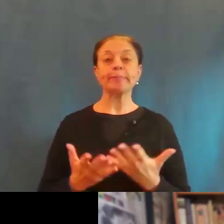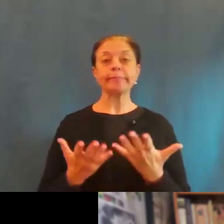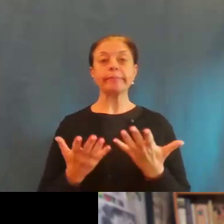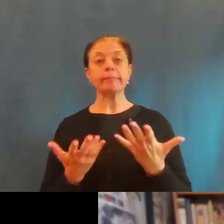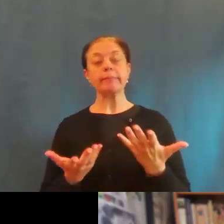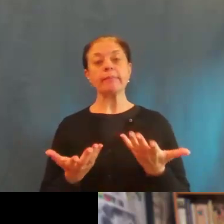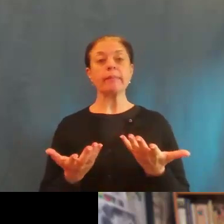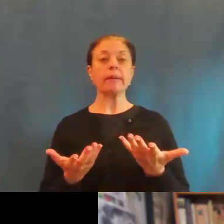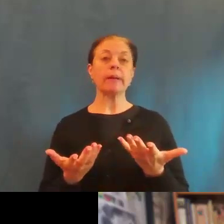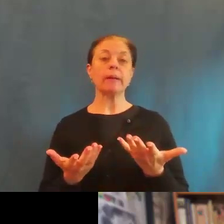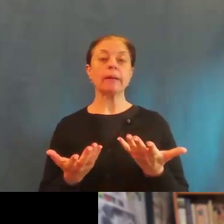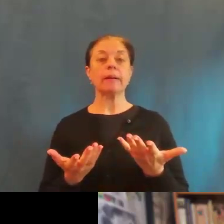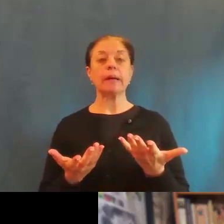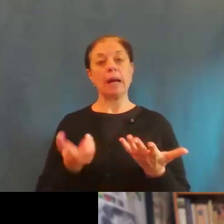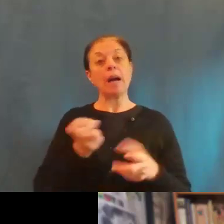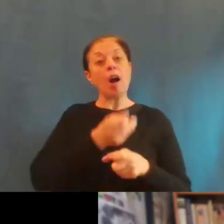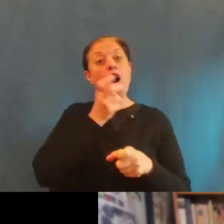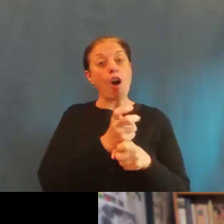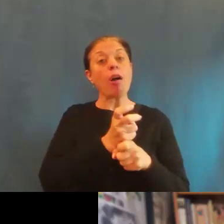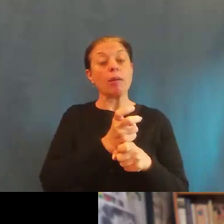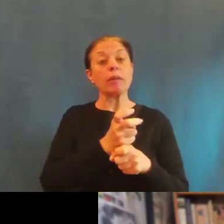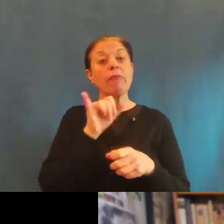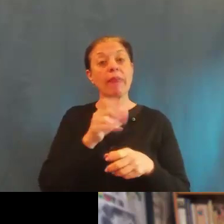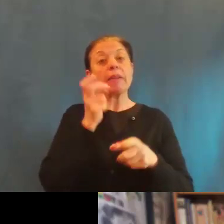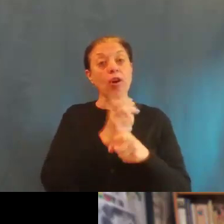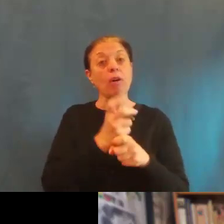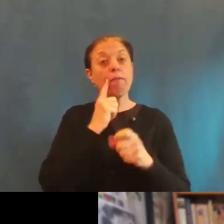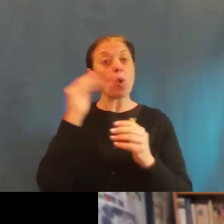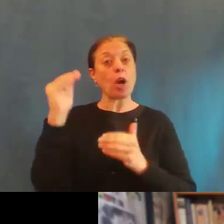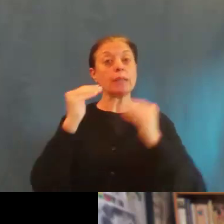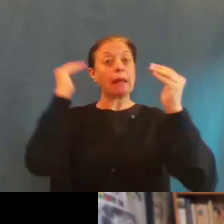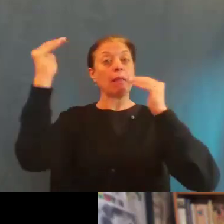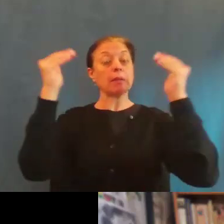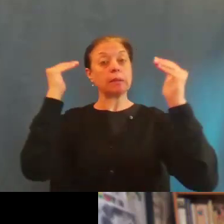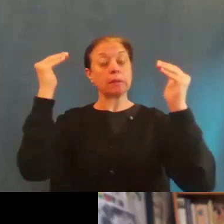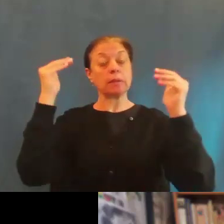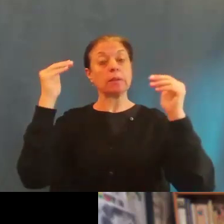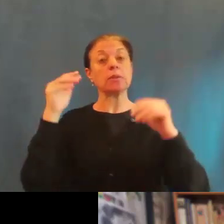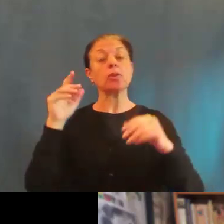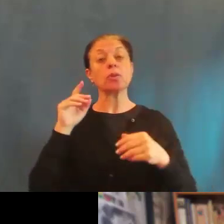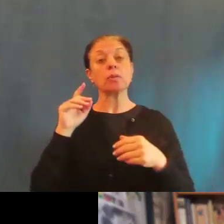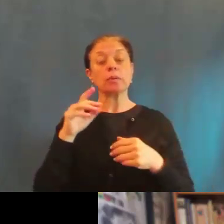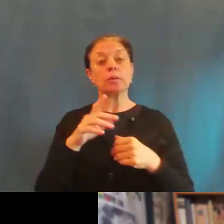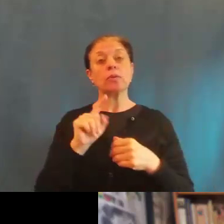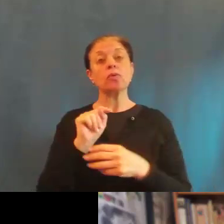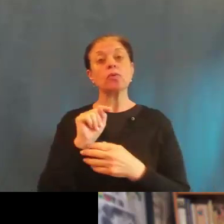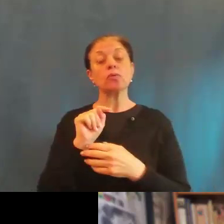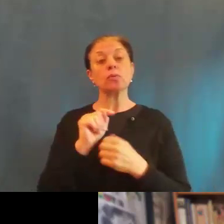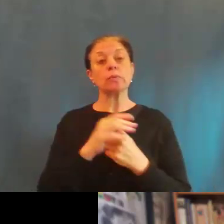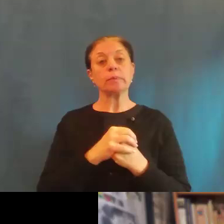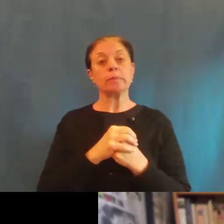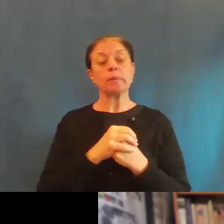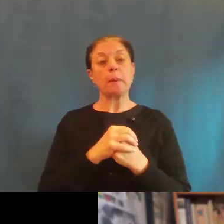that, it's a hard thing. I think it's a hard thing for adults, even to